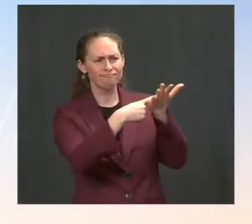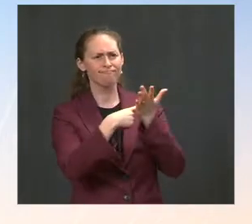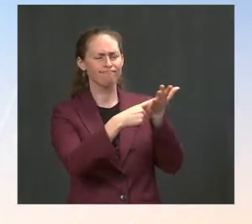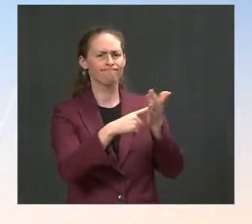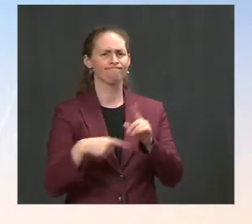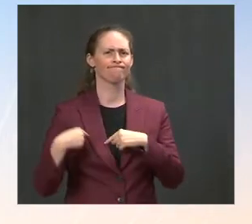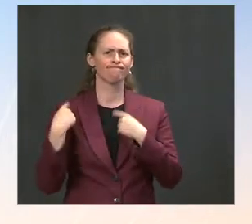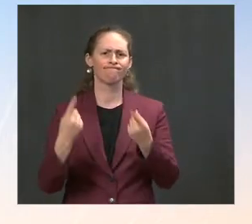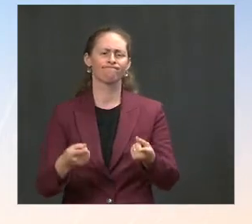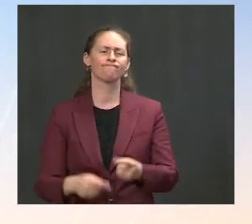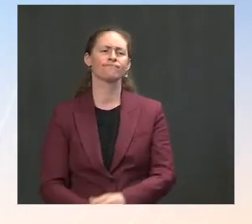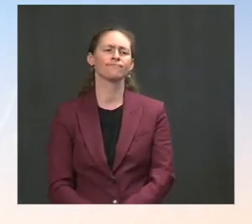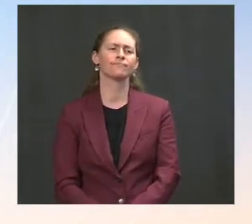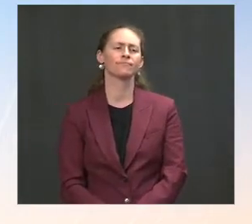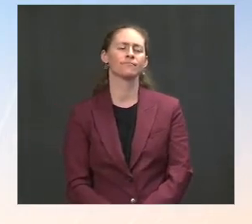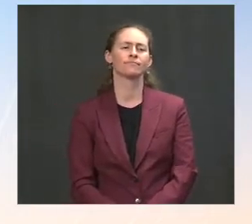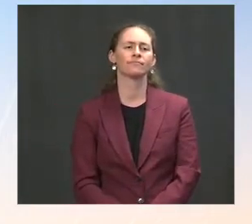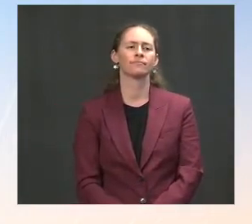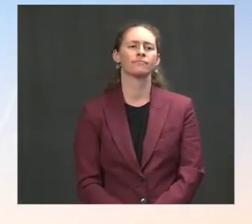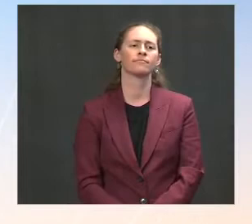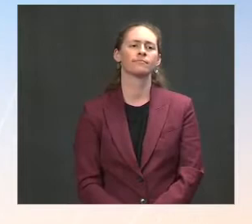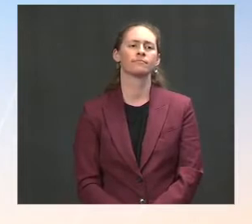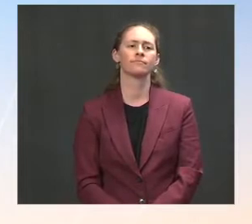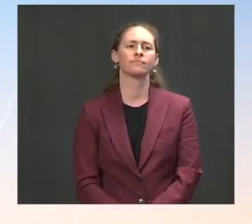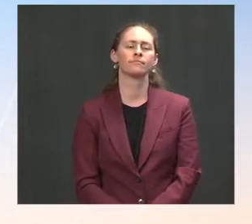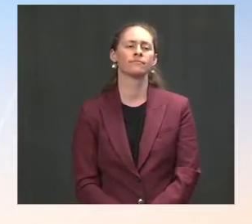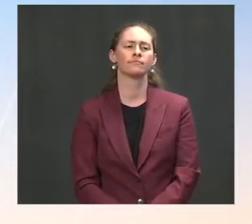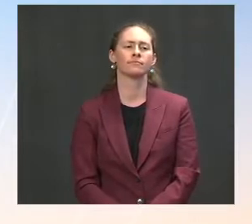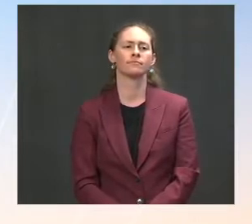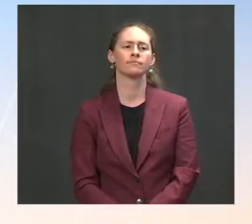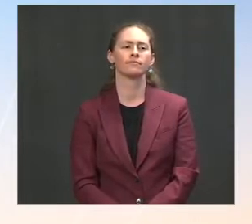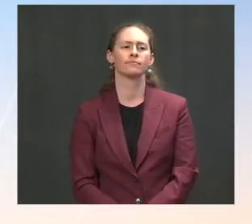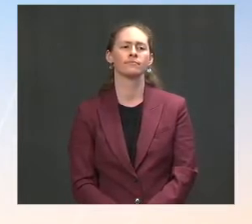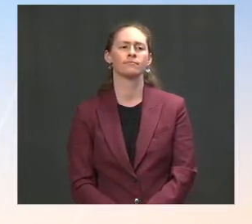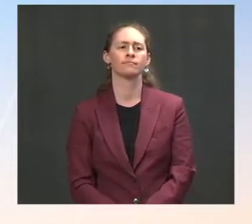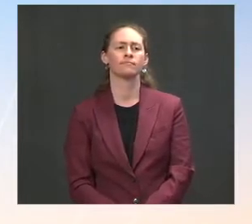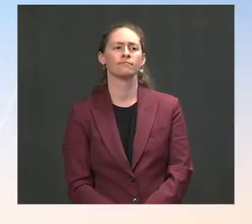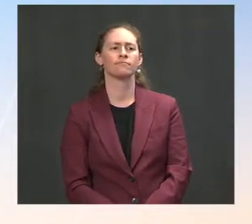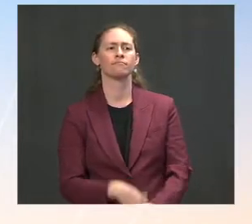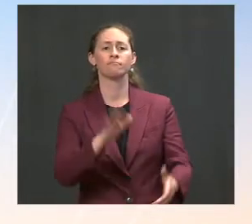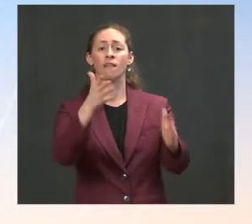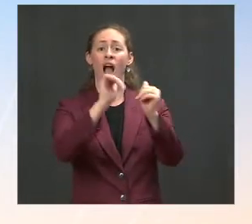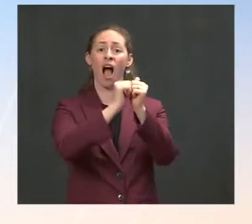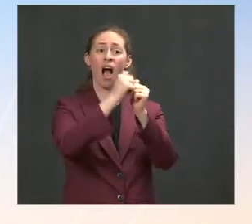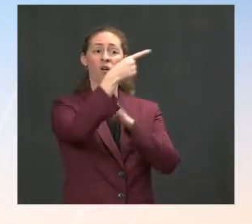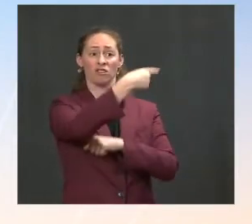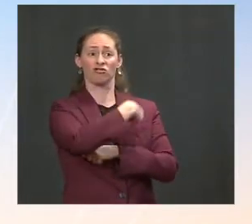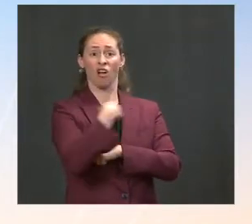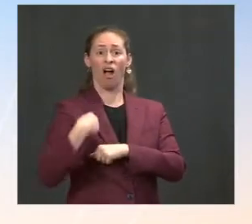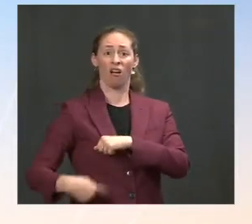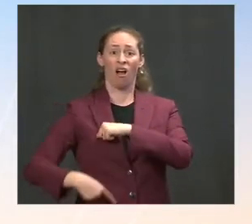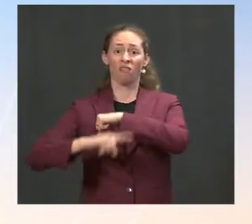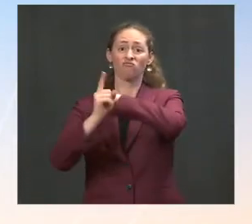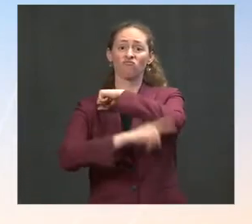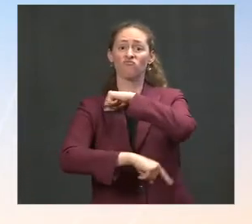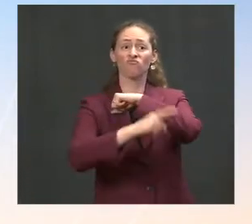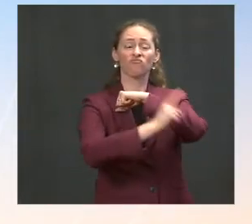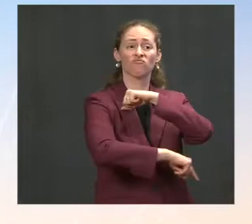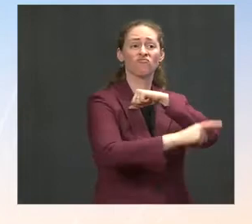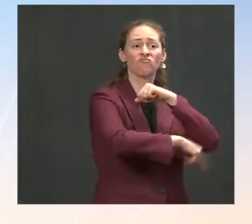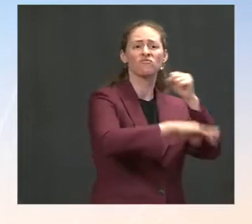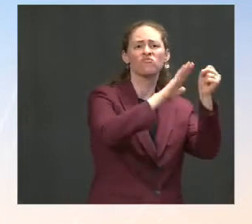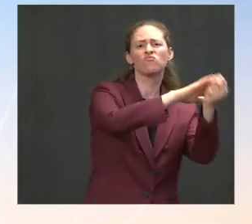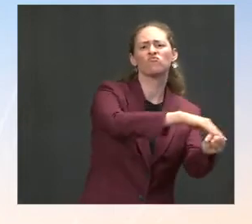world. Americans of both parties oppose these outrageous moves to target those who defend universal human rights and fundamental freedoms, and Beijing's attempt